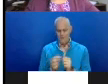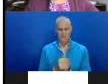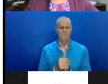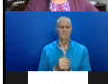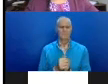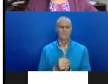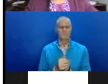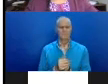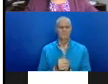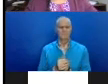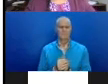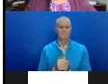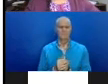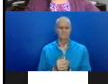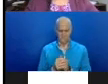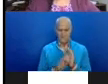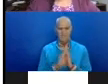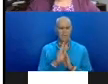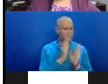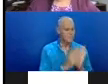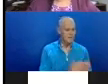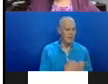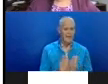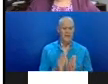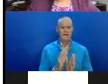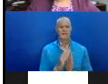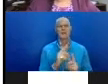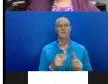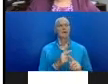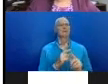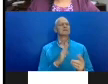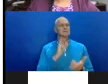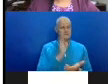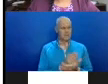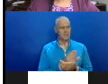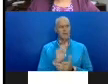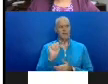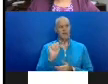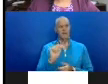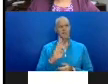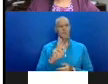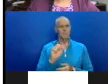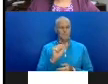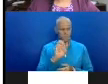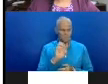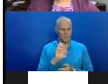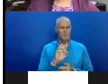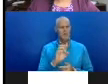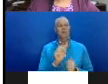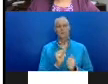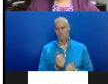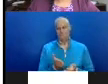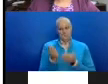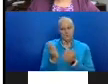they have developed a plan around stopping the abuse and also a proposed plan for repairing the